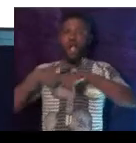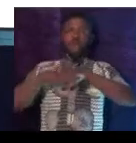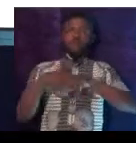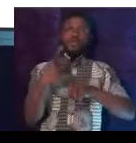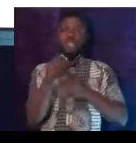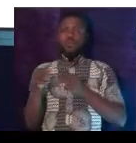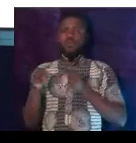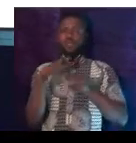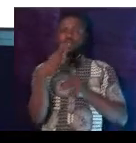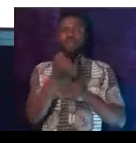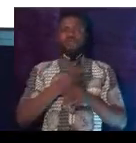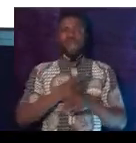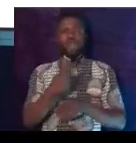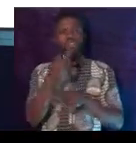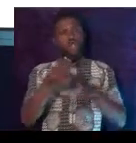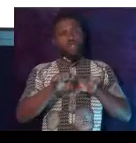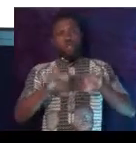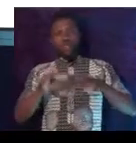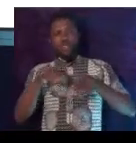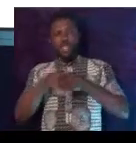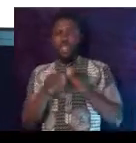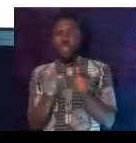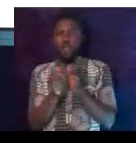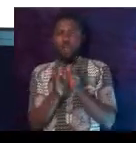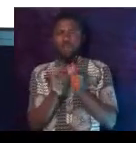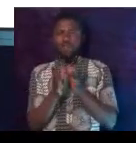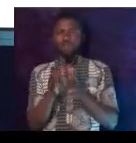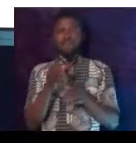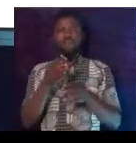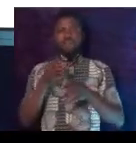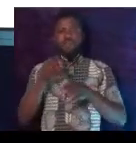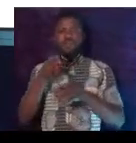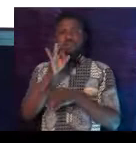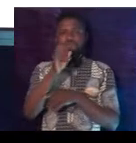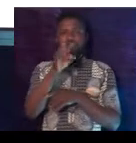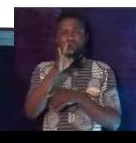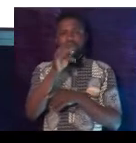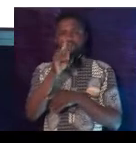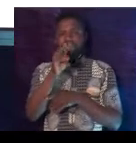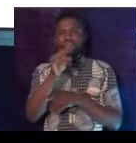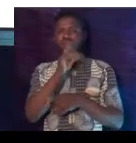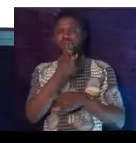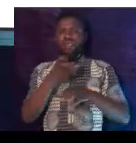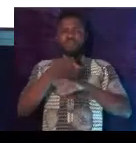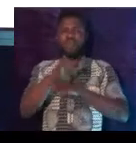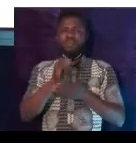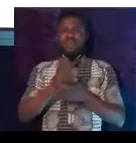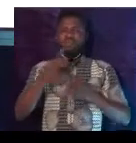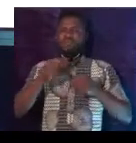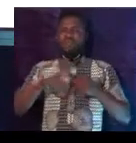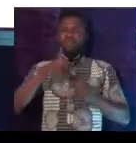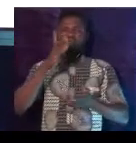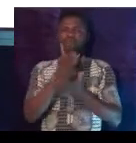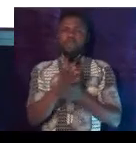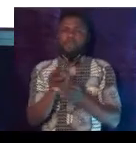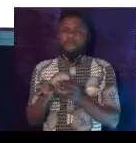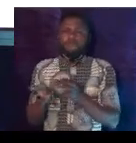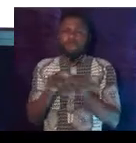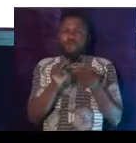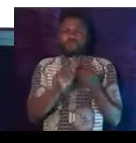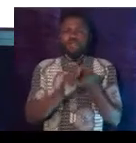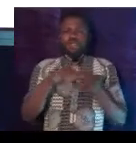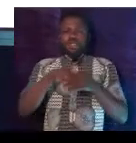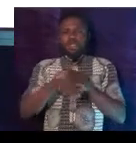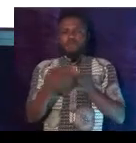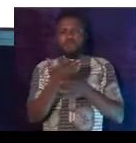to oppose the motion of any two surfaces in contact. Friction is a force that tries to stop